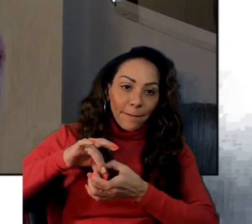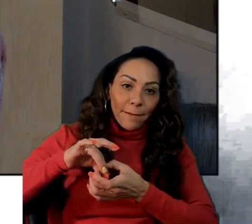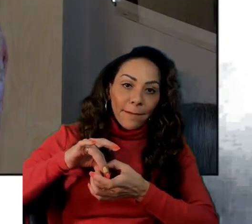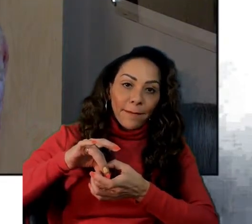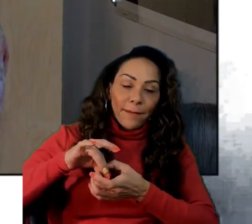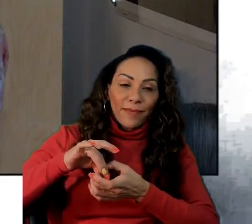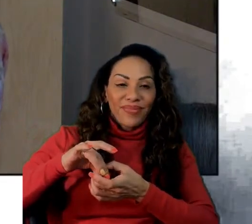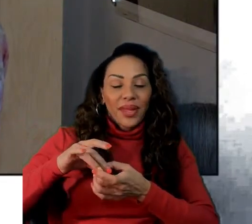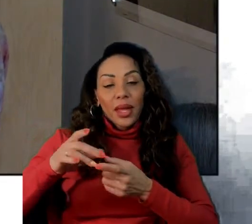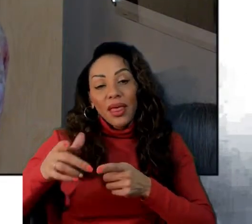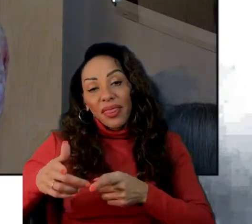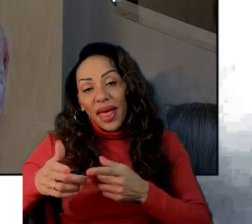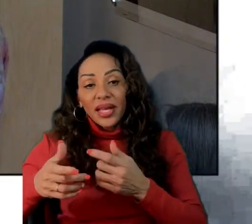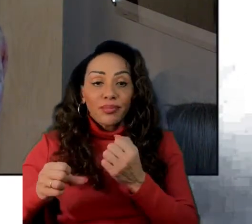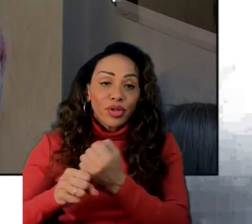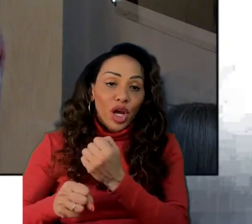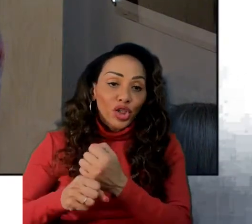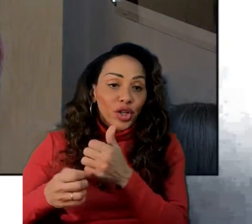light from the algae.